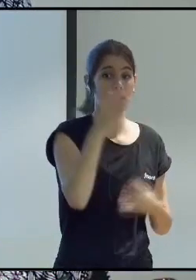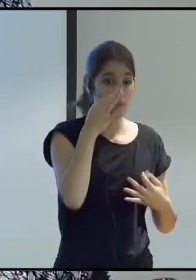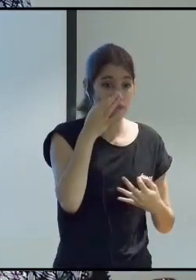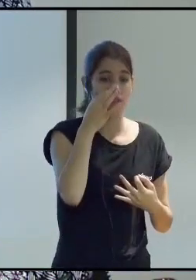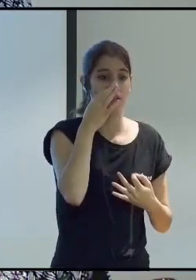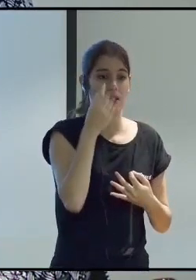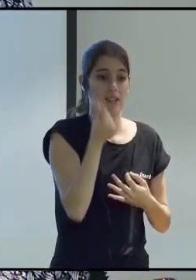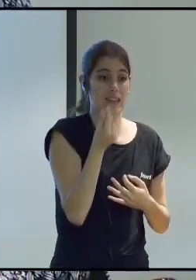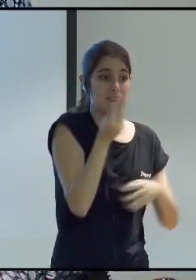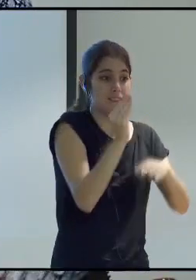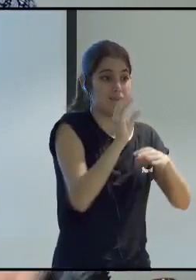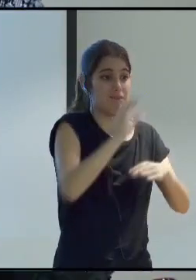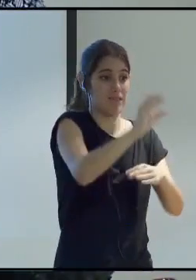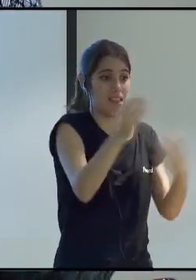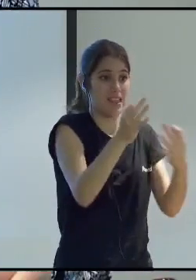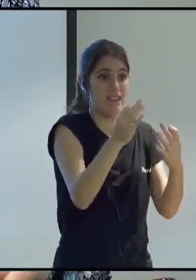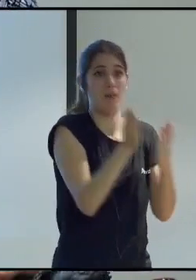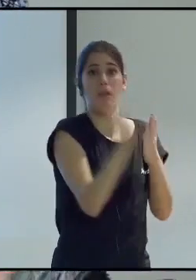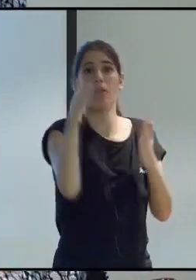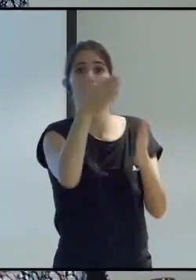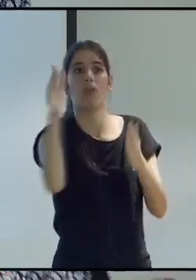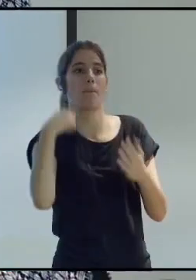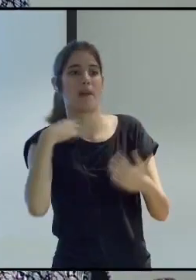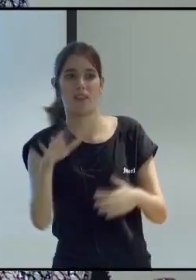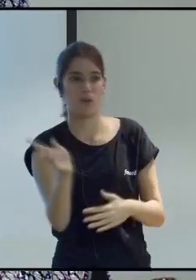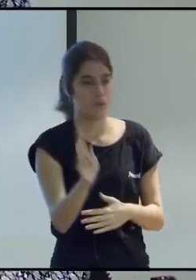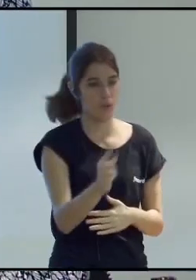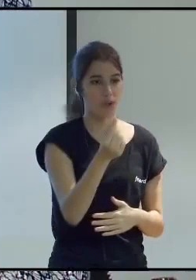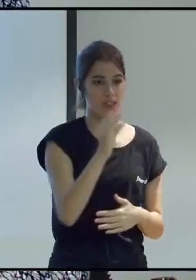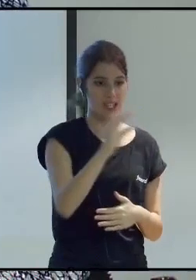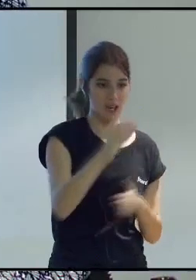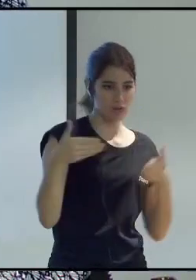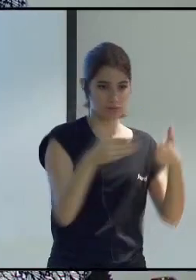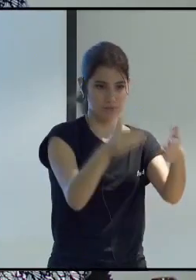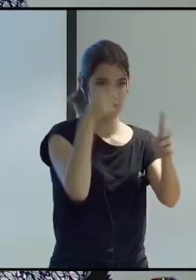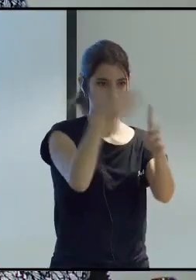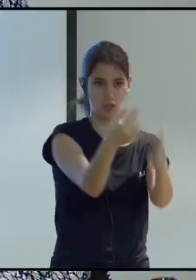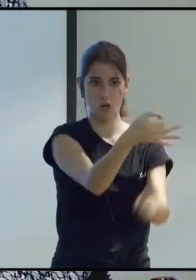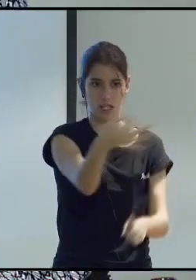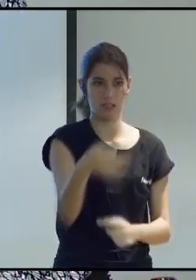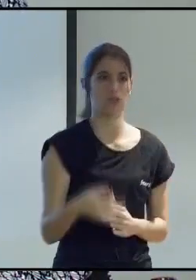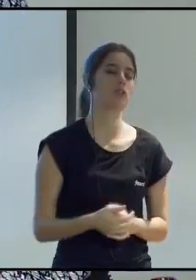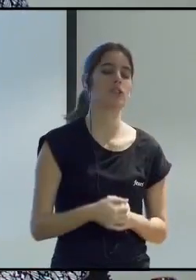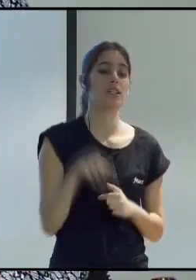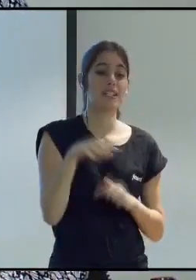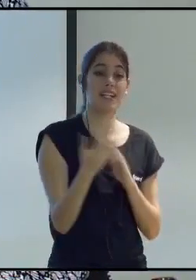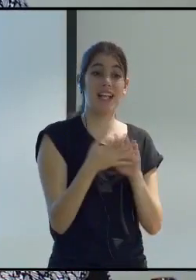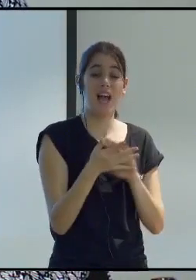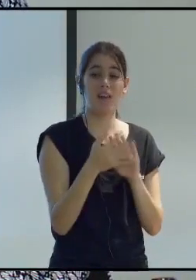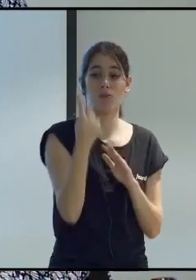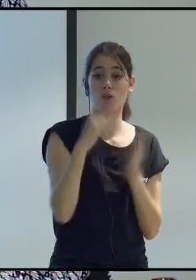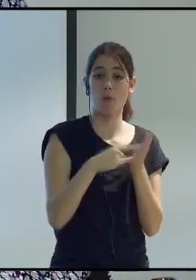Disability Strategy, and that's a kind of disability plan. But this one that actually is functioning